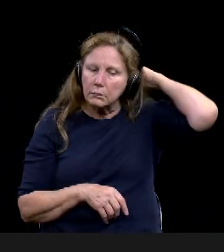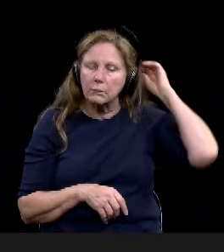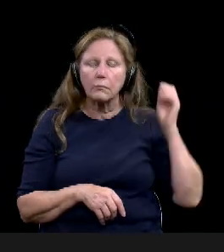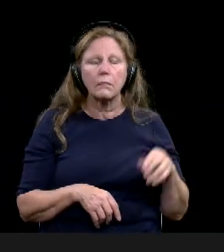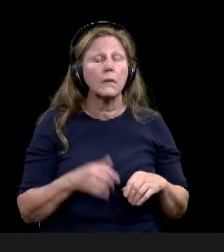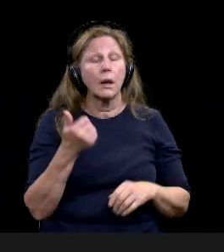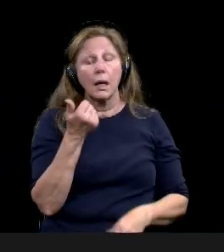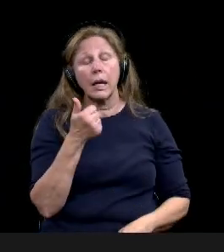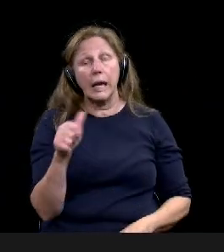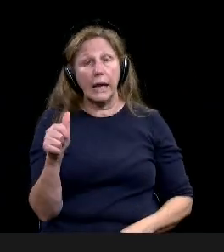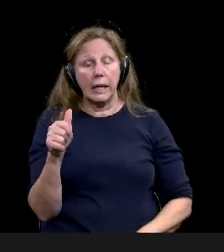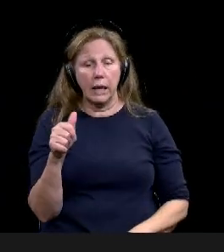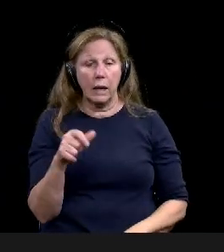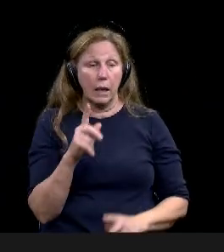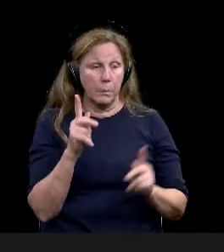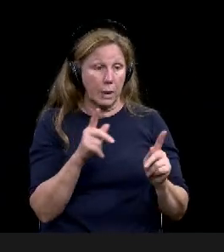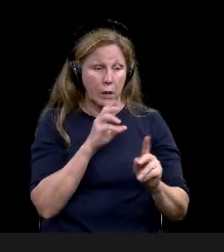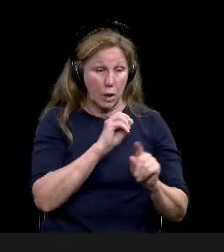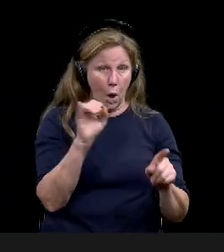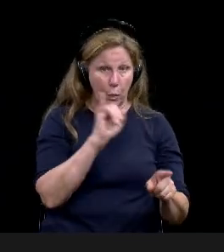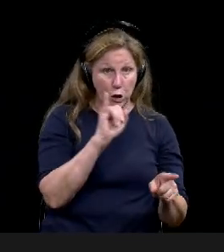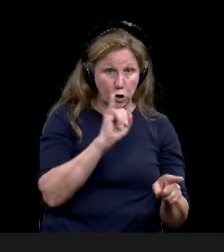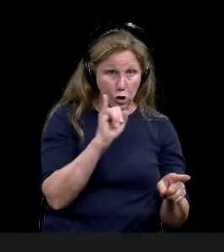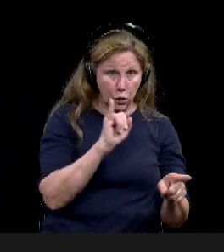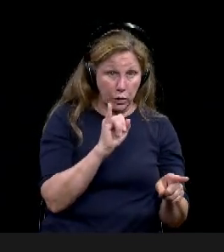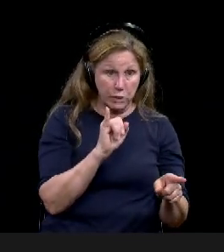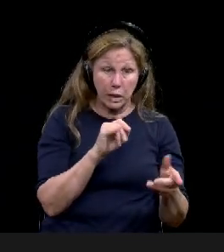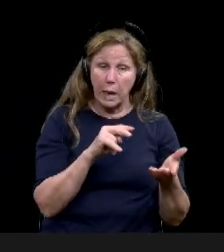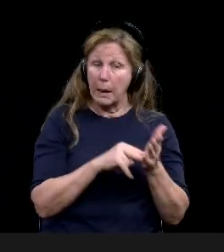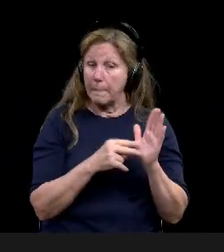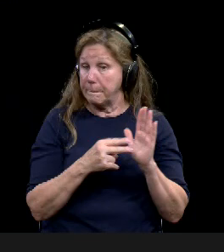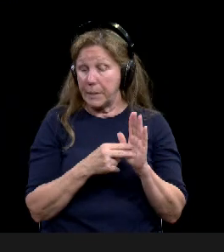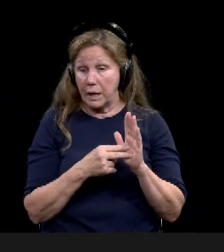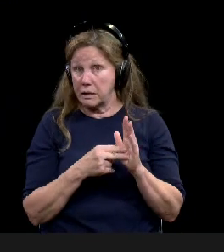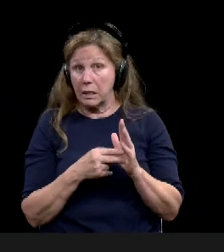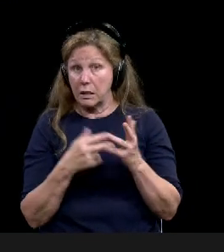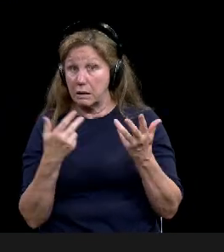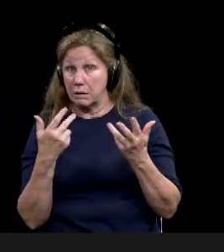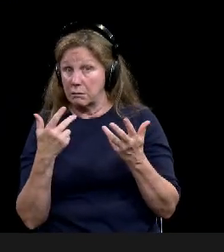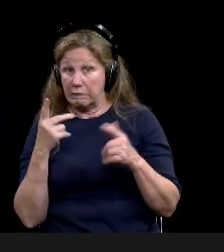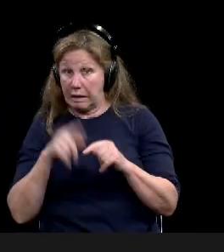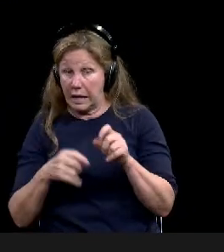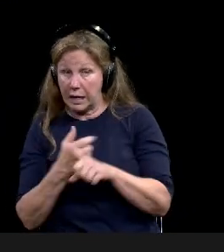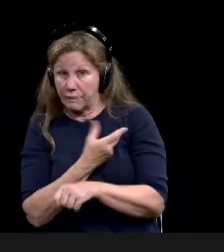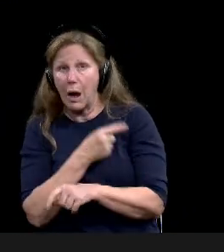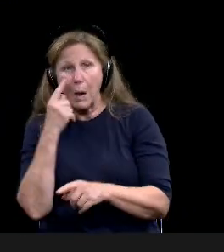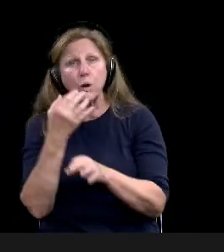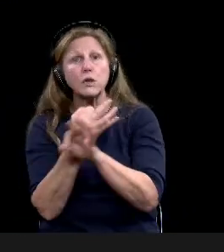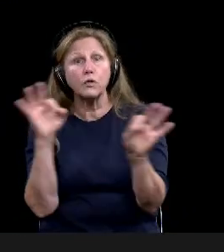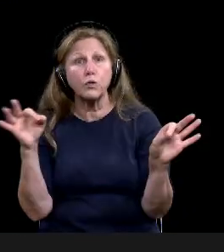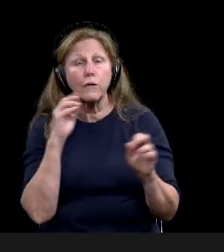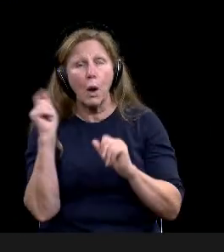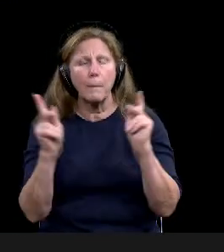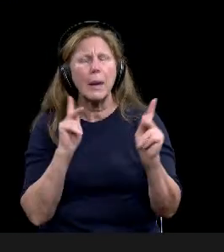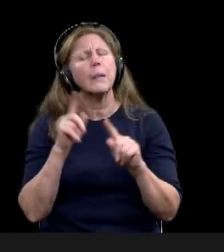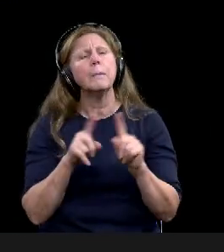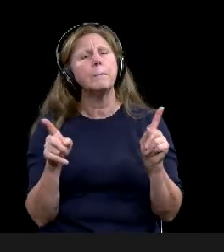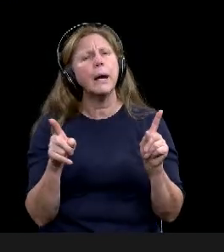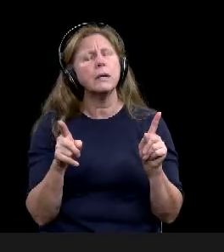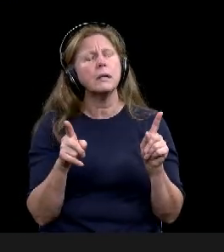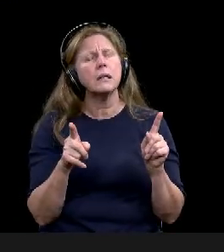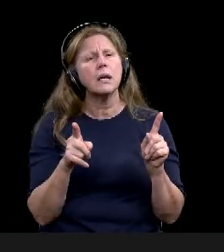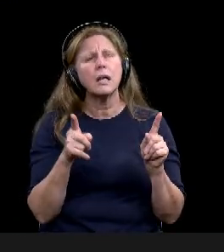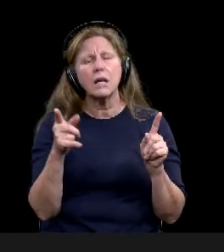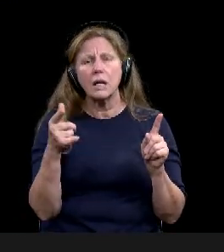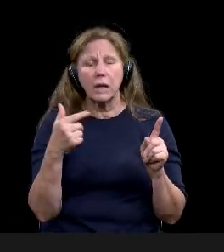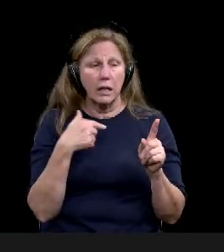available to the public, but if you don't have an insurance, you may not have a regular doctor, you might not have a doctor that you can go to for questions,